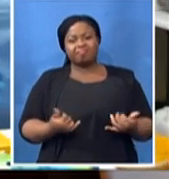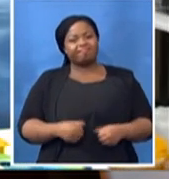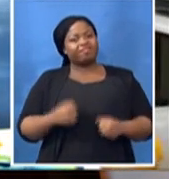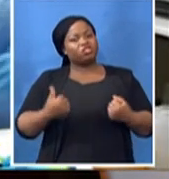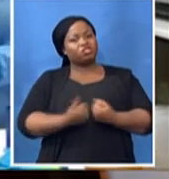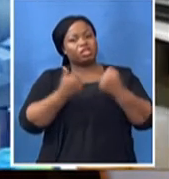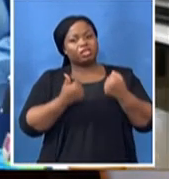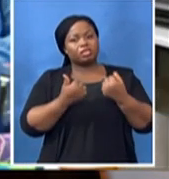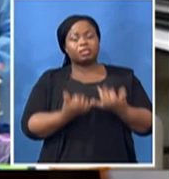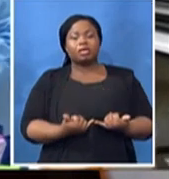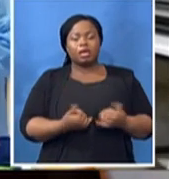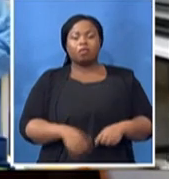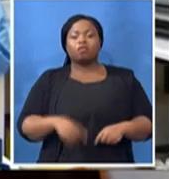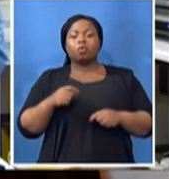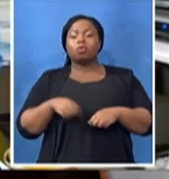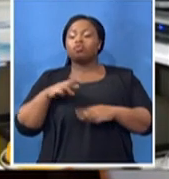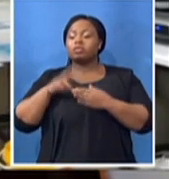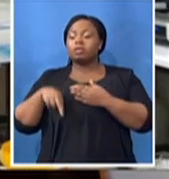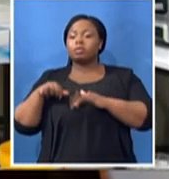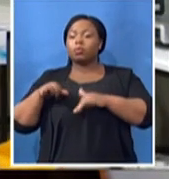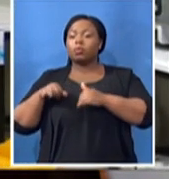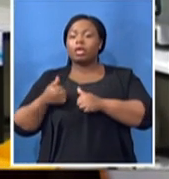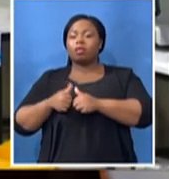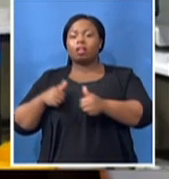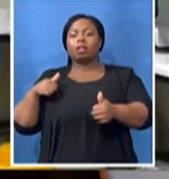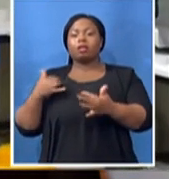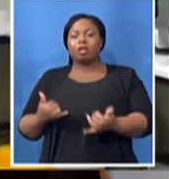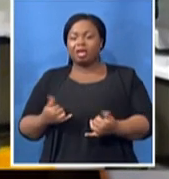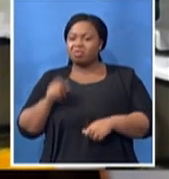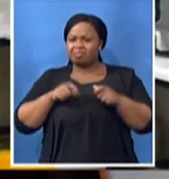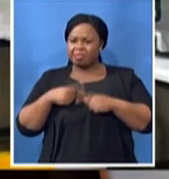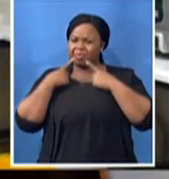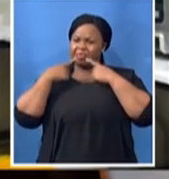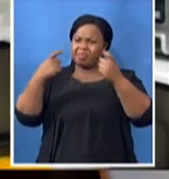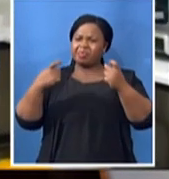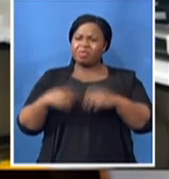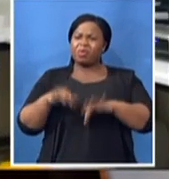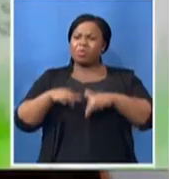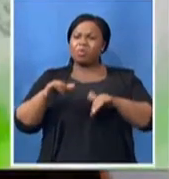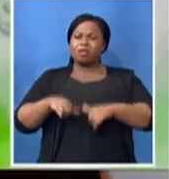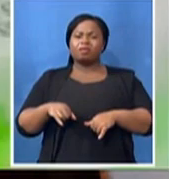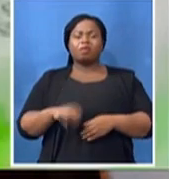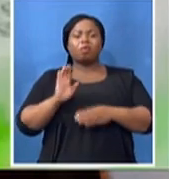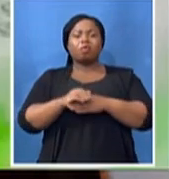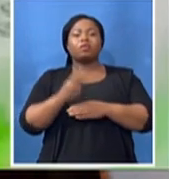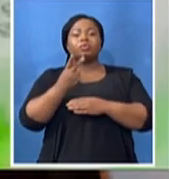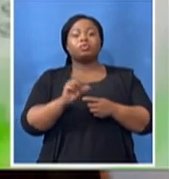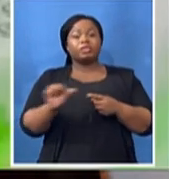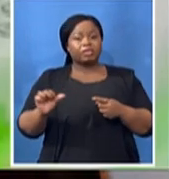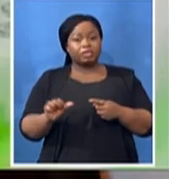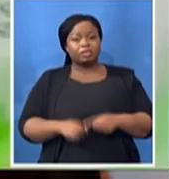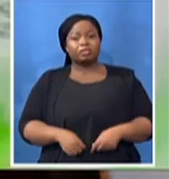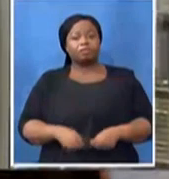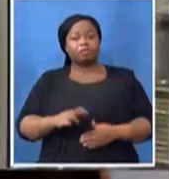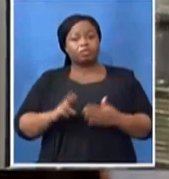results has led to people complaining of waiting for more than 2 weeks for their test results. For the